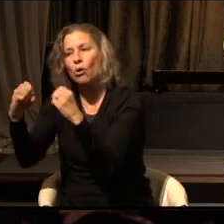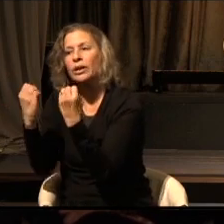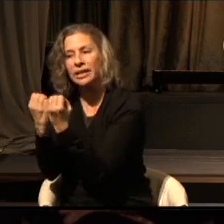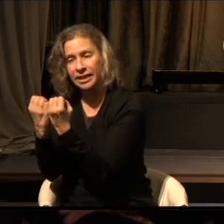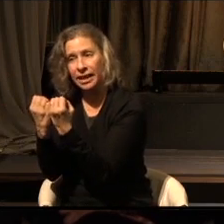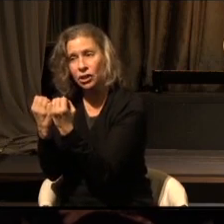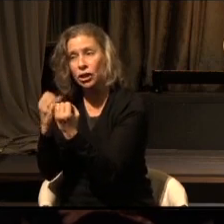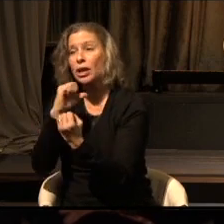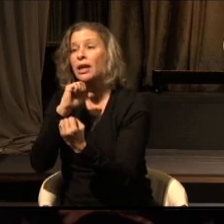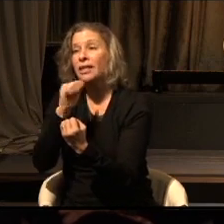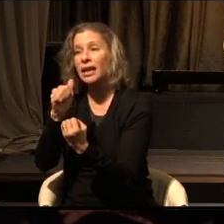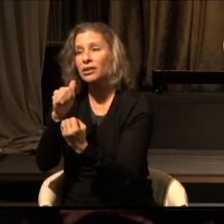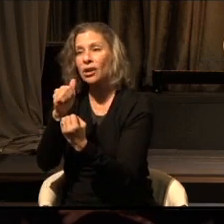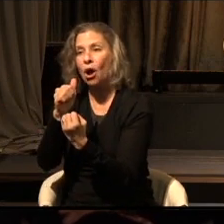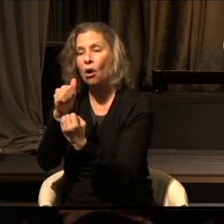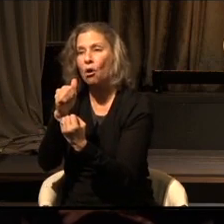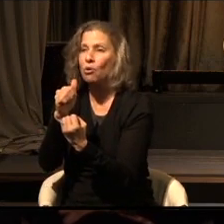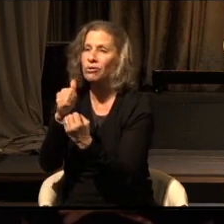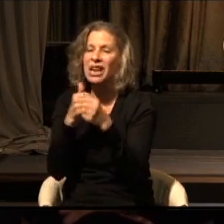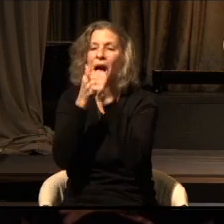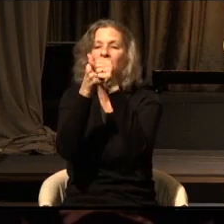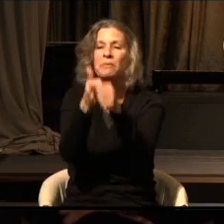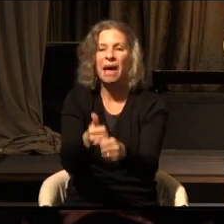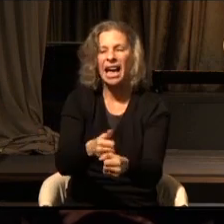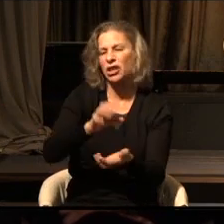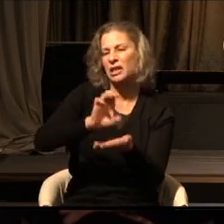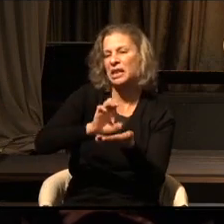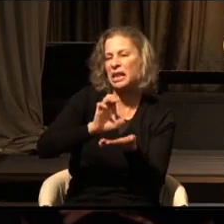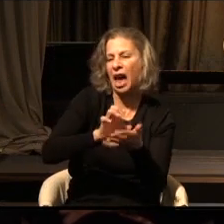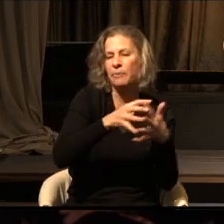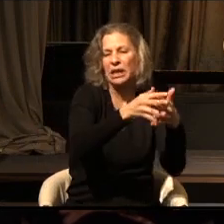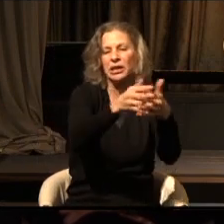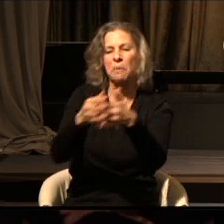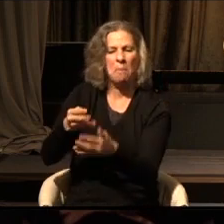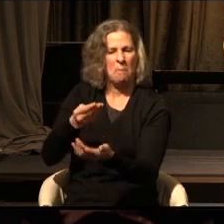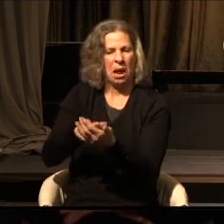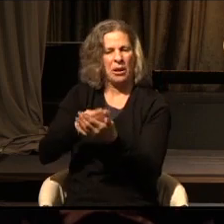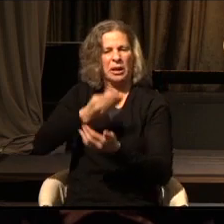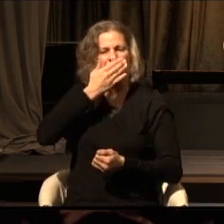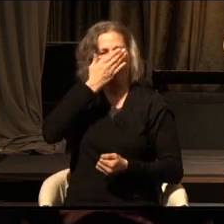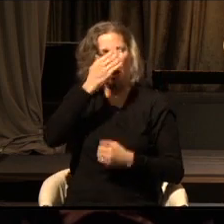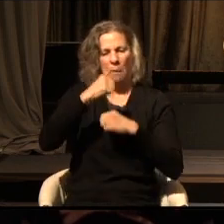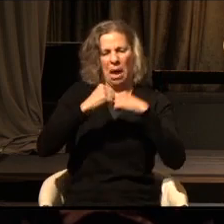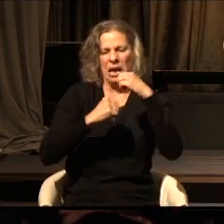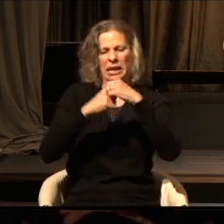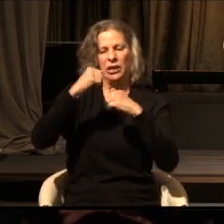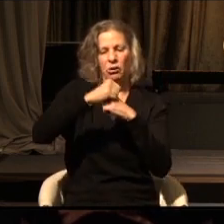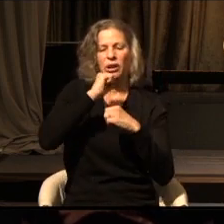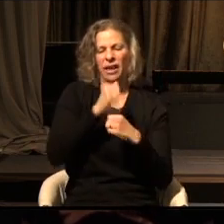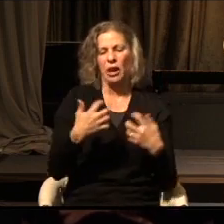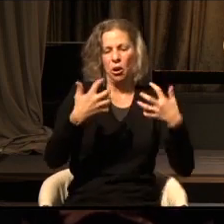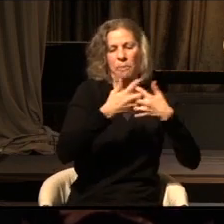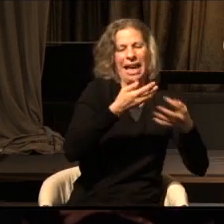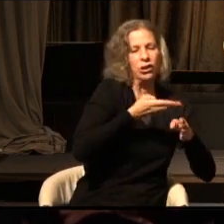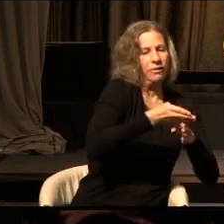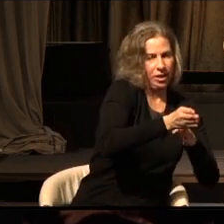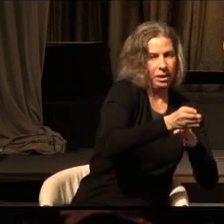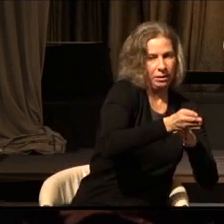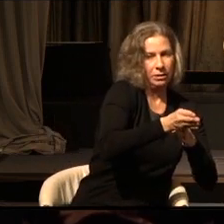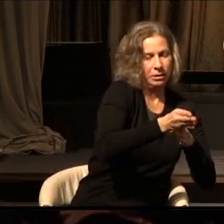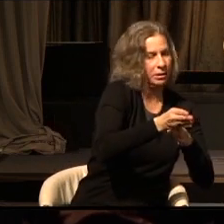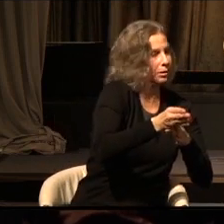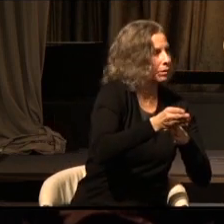don't reflect the capitalist structures that stifle the very change that we want for our field and want for ourselves.